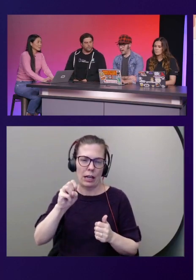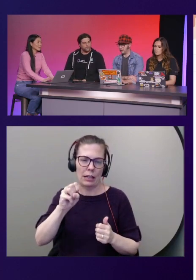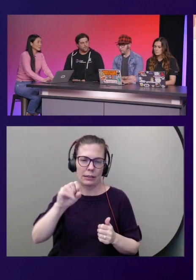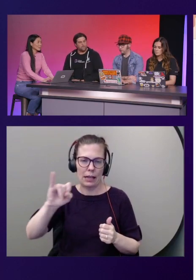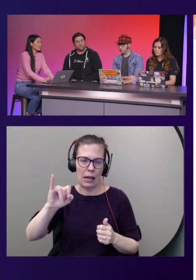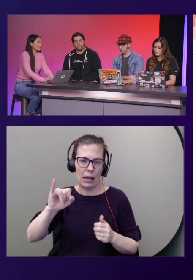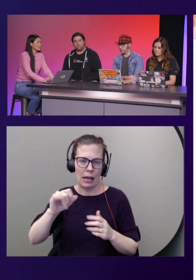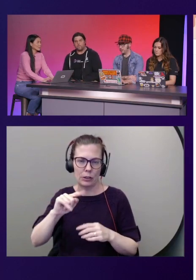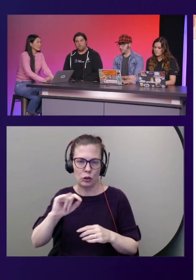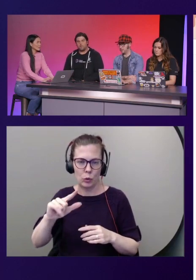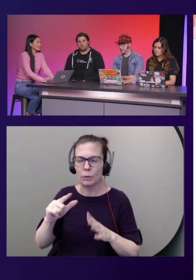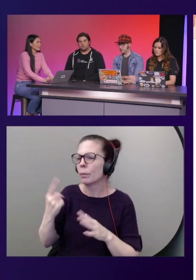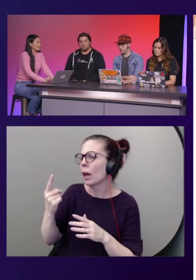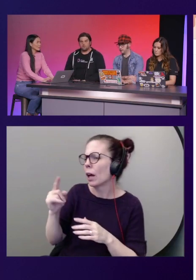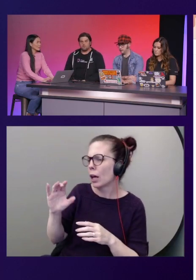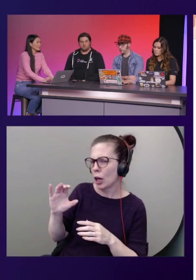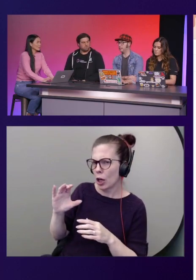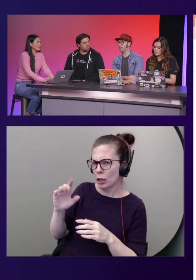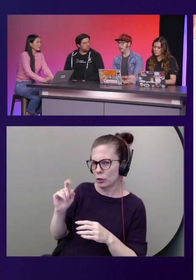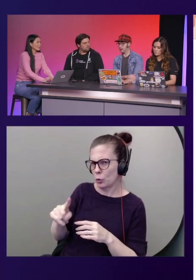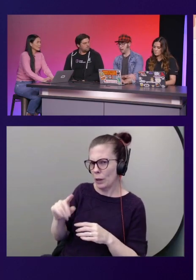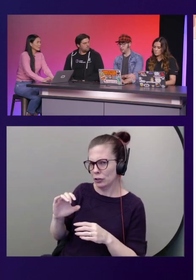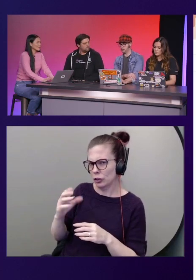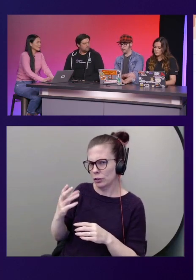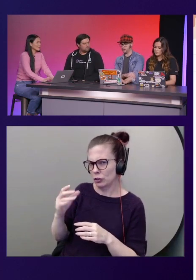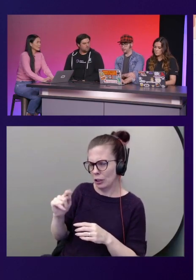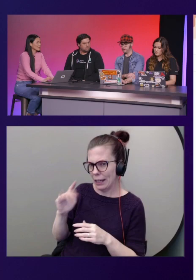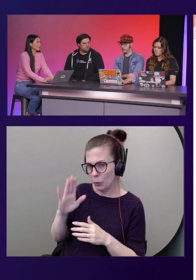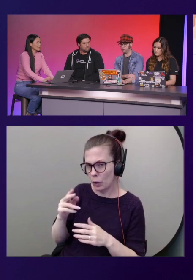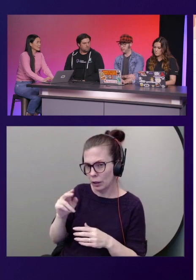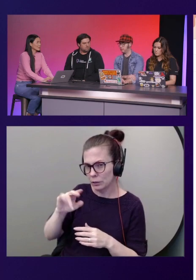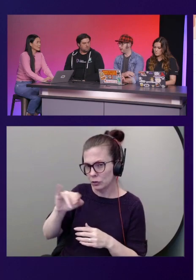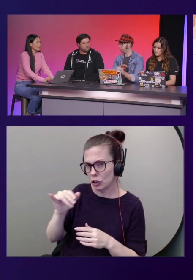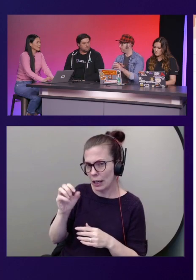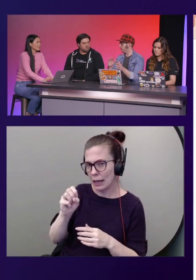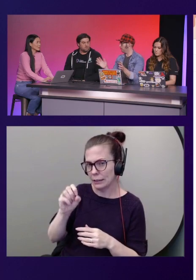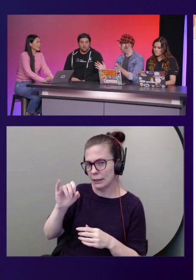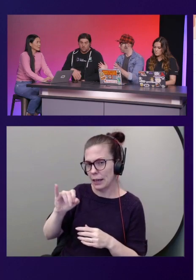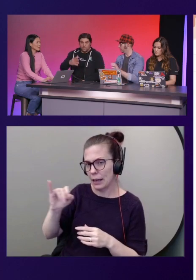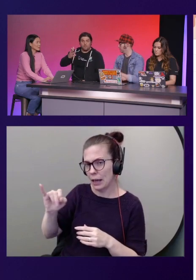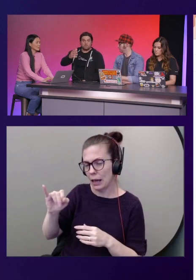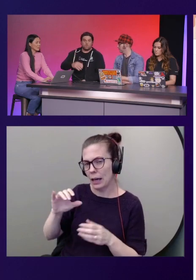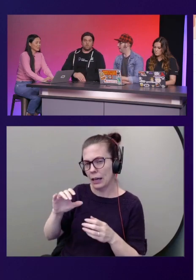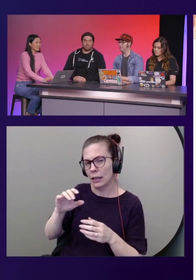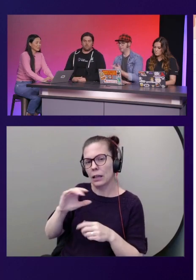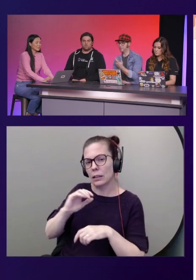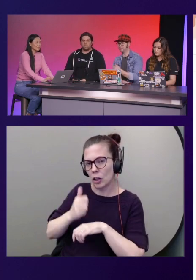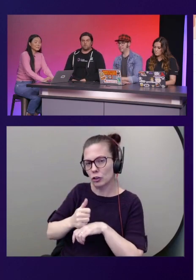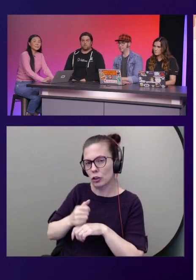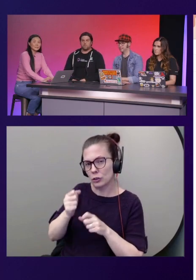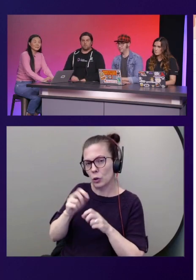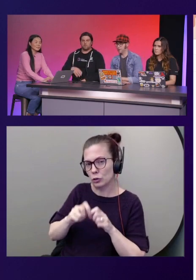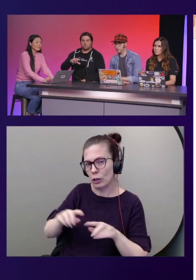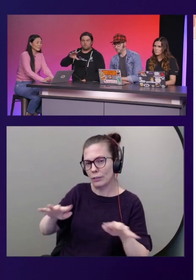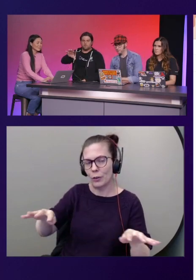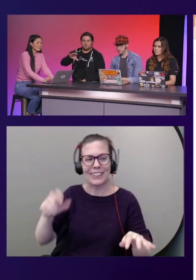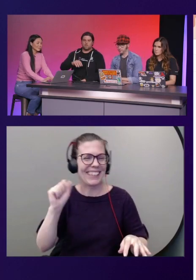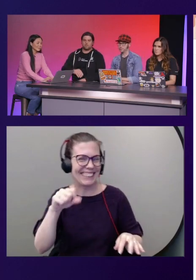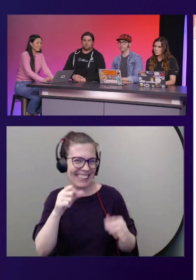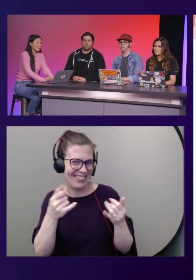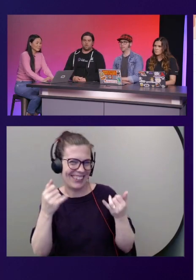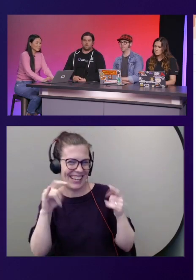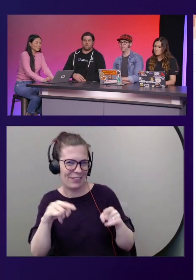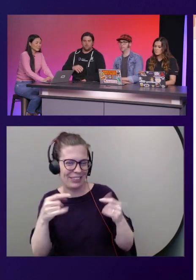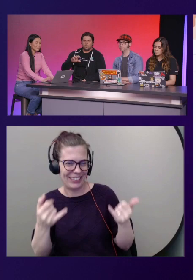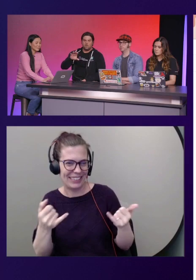from chat: will it do a JSII construct so it can transpile to all the libraries? Yeah, that's what we're doing here. So you see, we